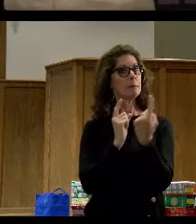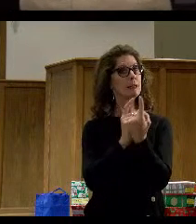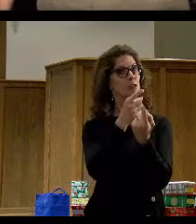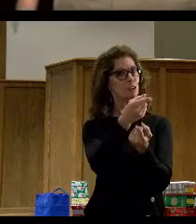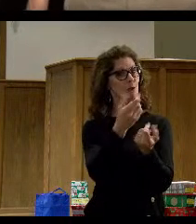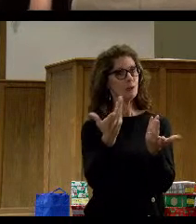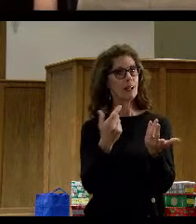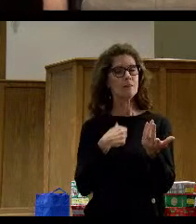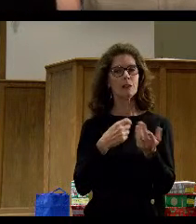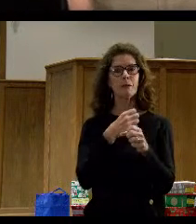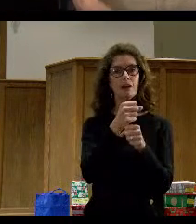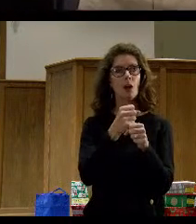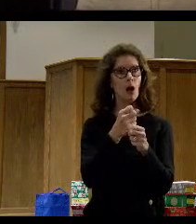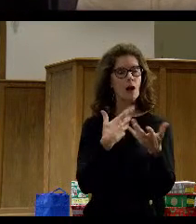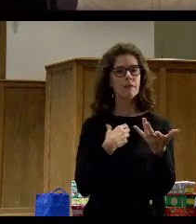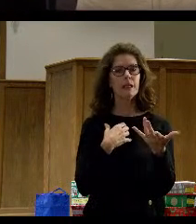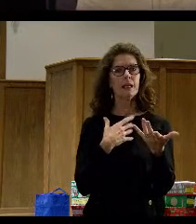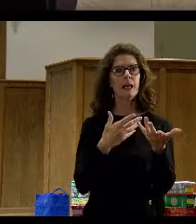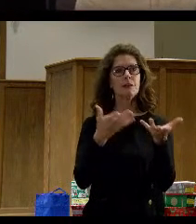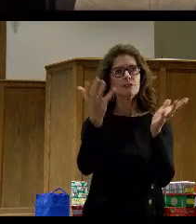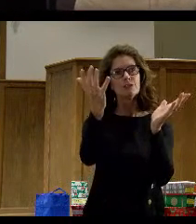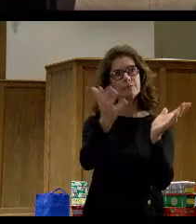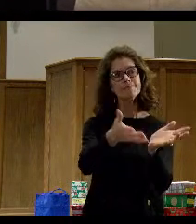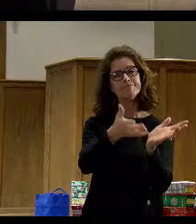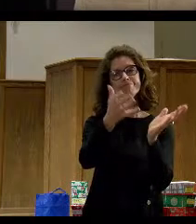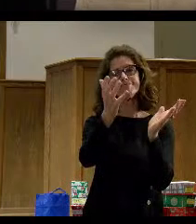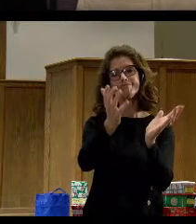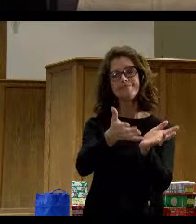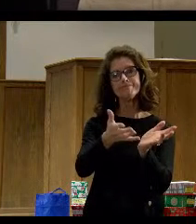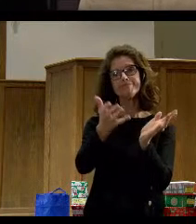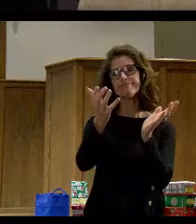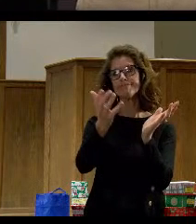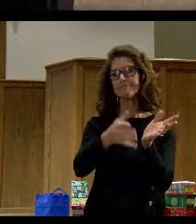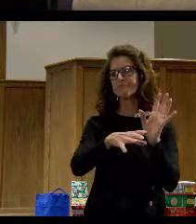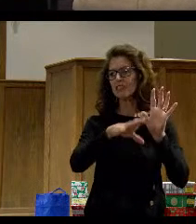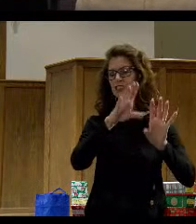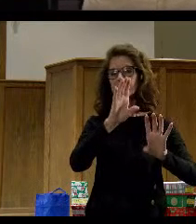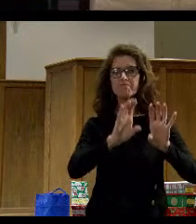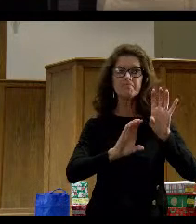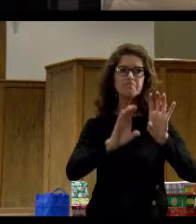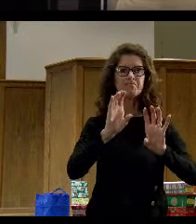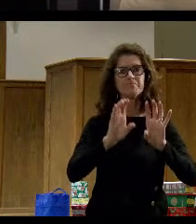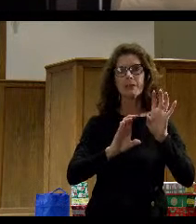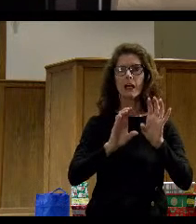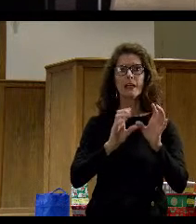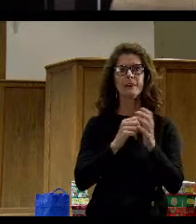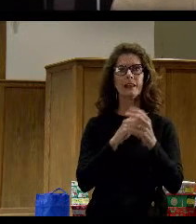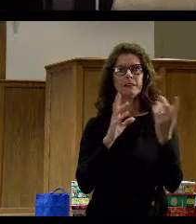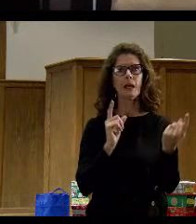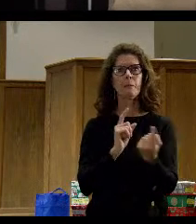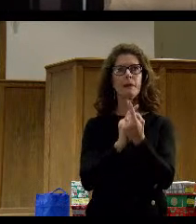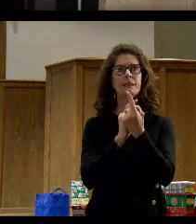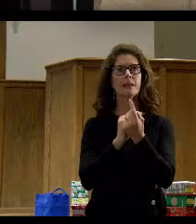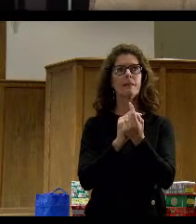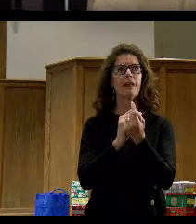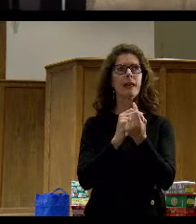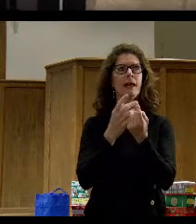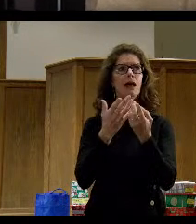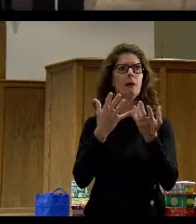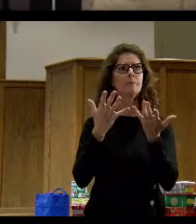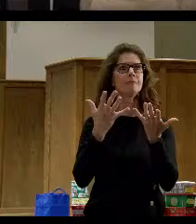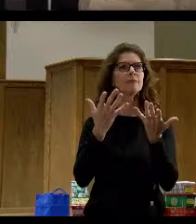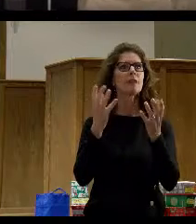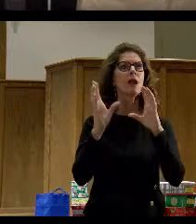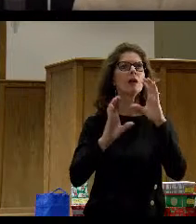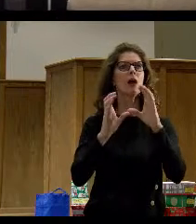might have, give you a chance to meet some of our staff and members. And so that meets in our conference room. If you just go out the back doors of the auditorium, it's right across